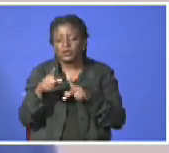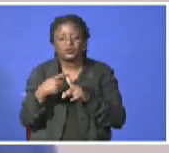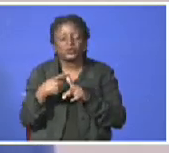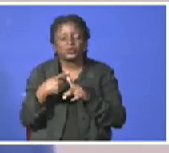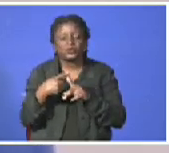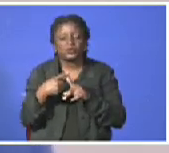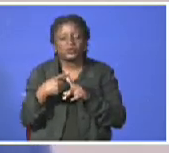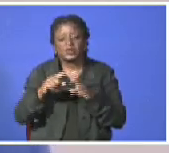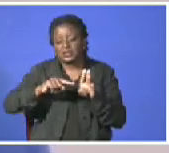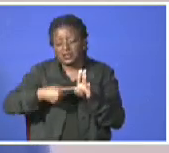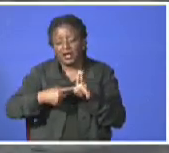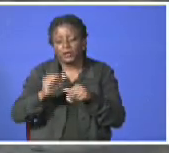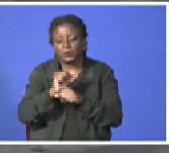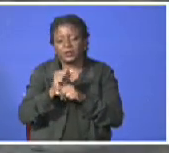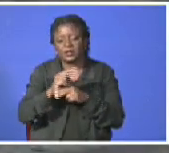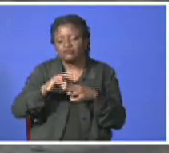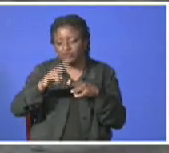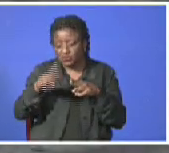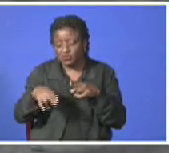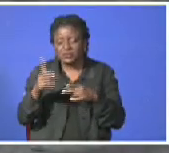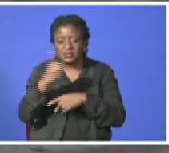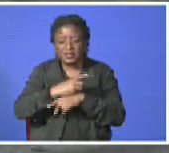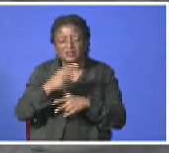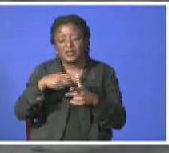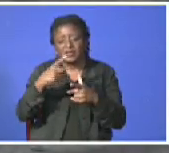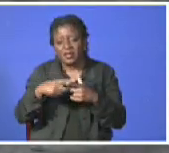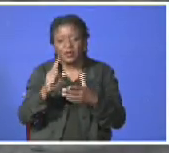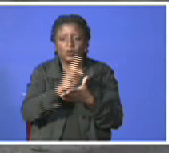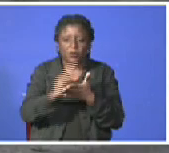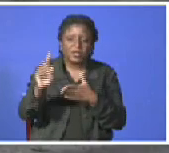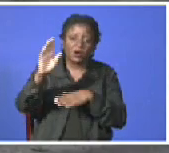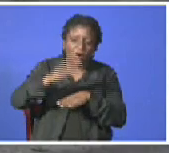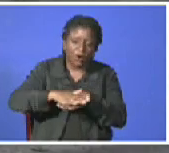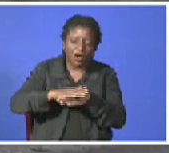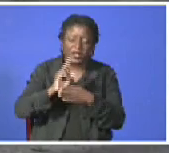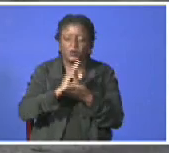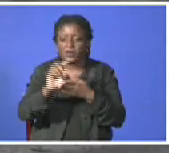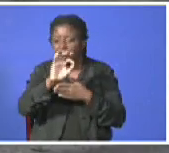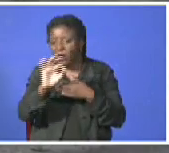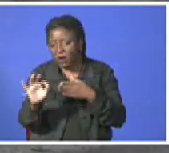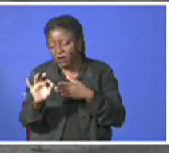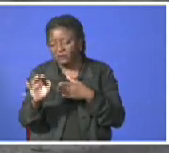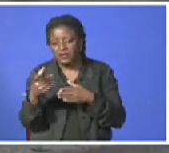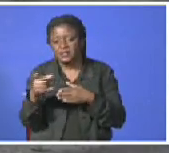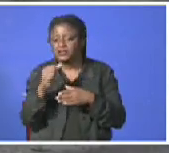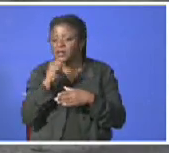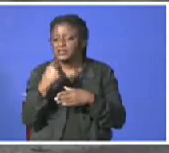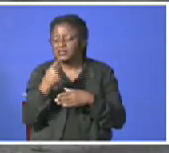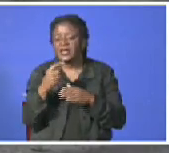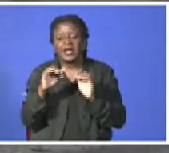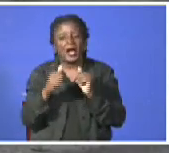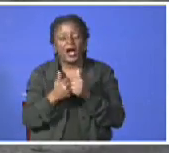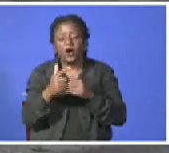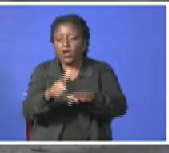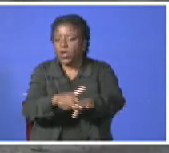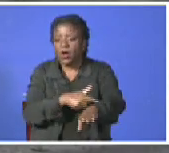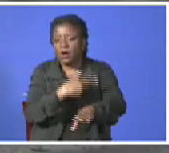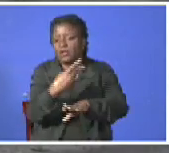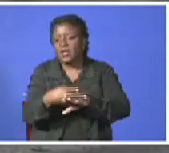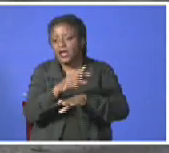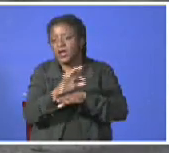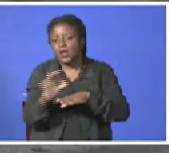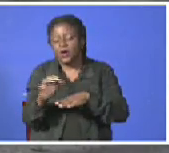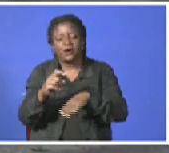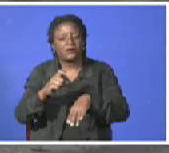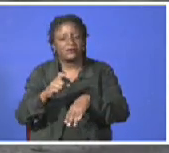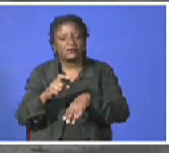if it persists, they would then go to week on, week off. While he could not say how long the furloughed exercise would last, Woods is asking that the process be